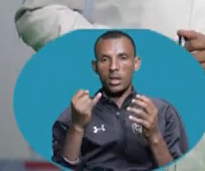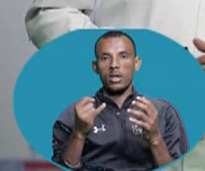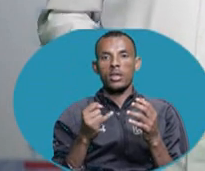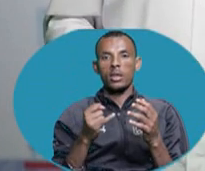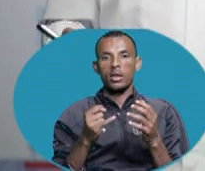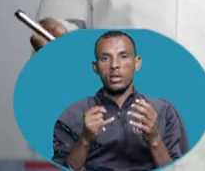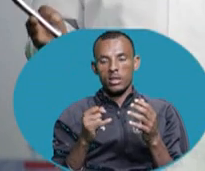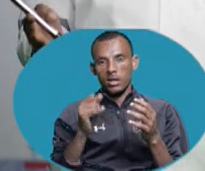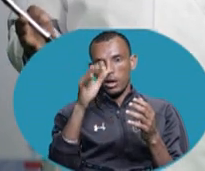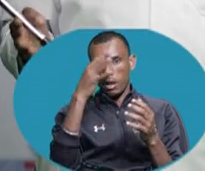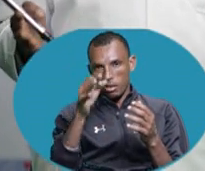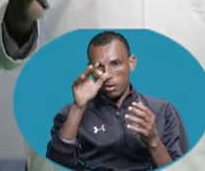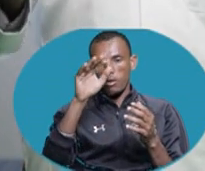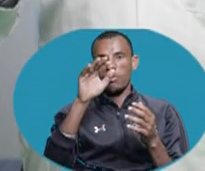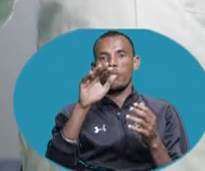Mussolini. Since